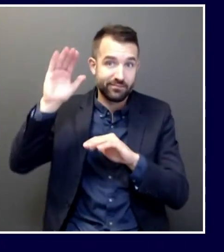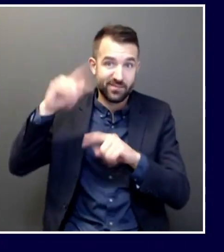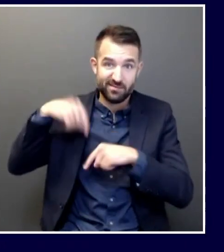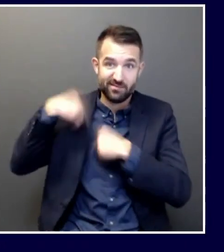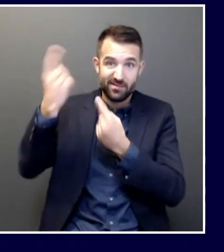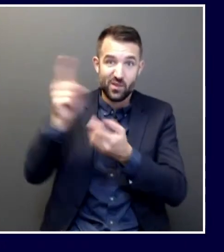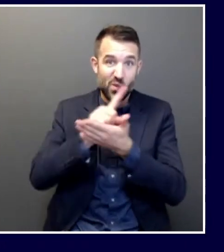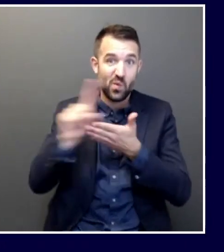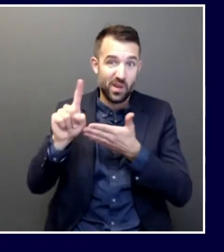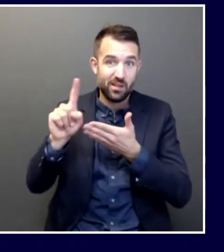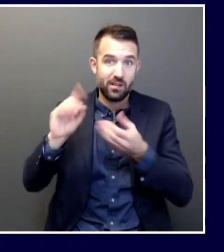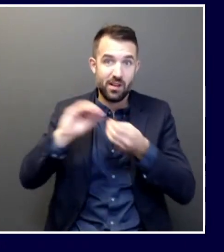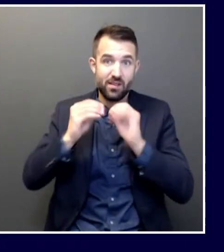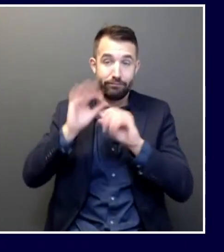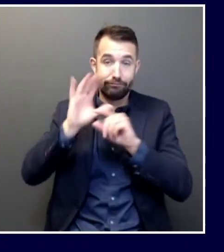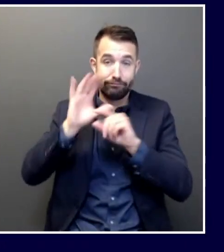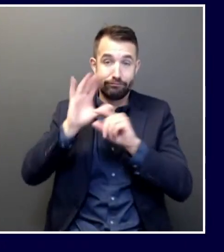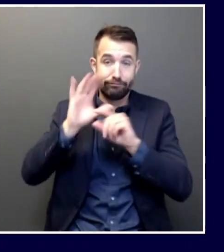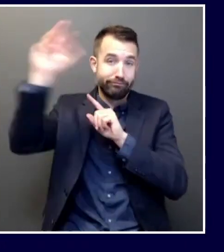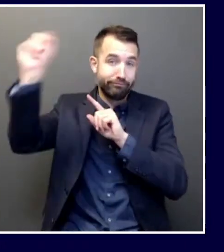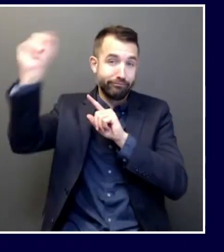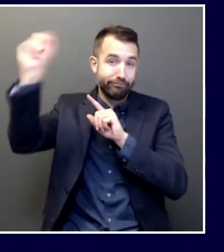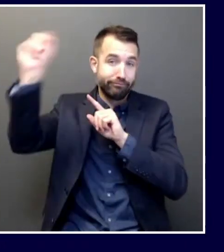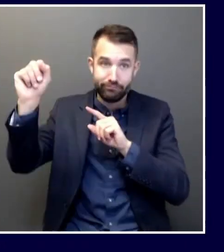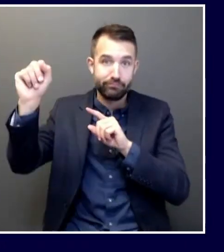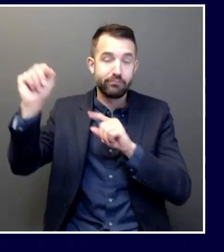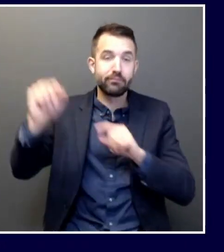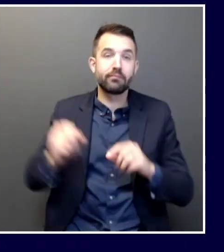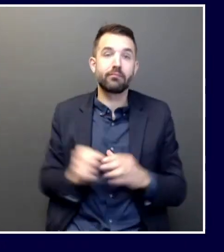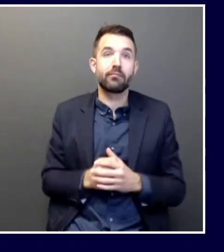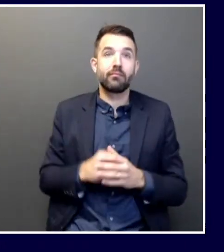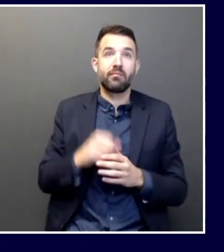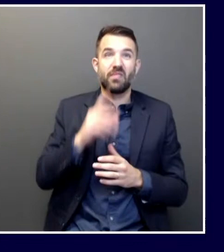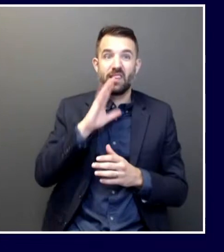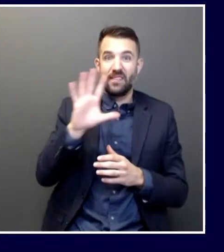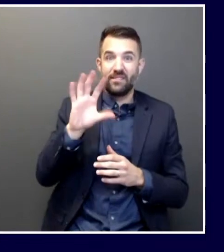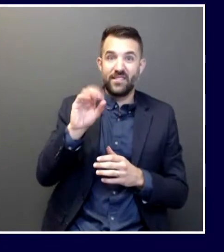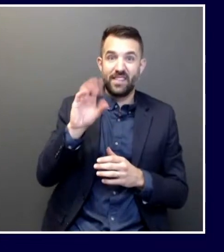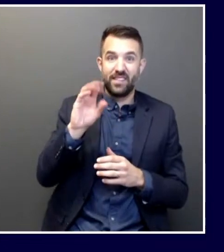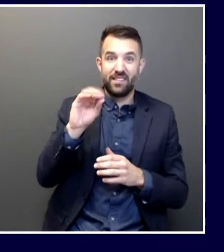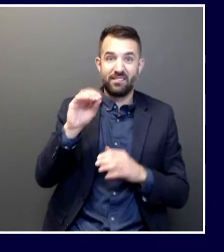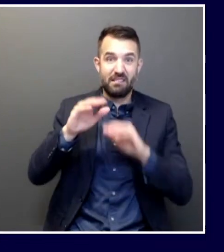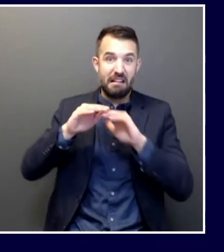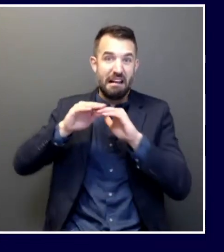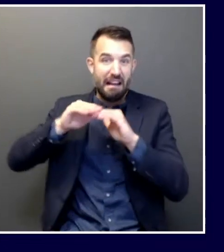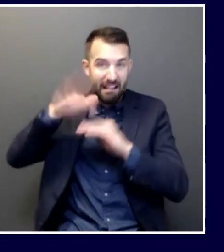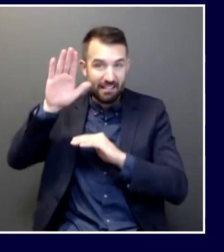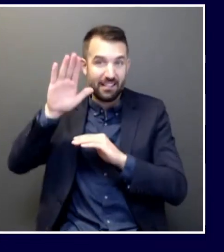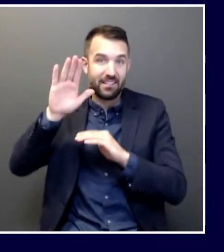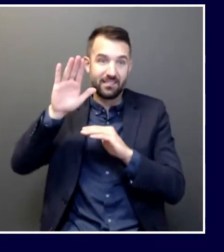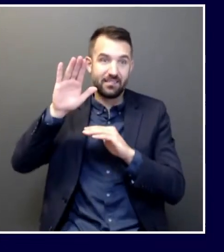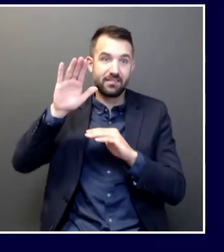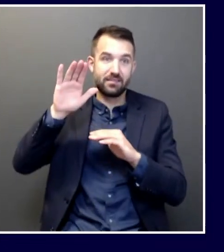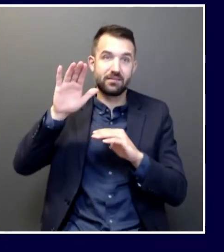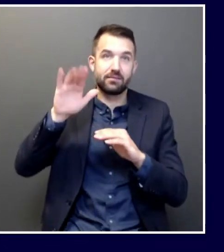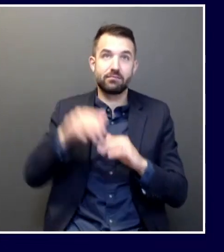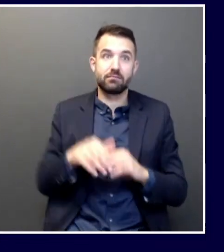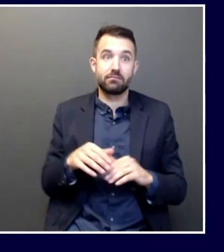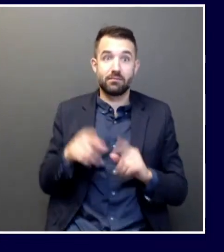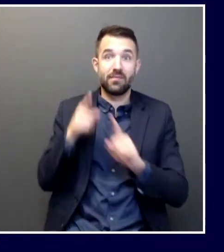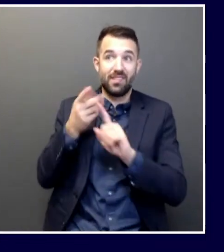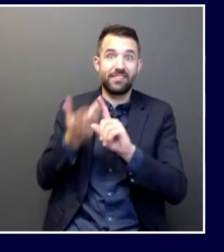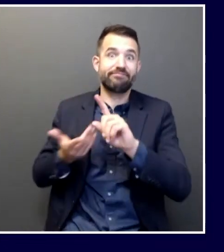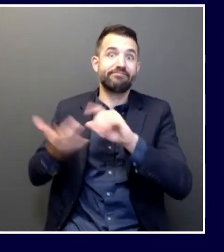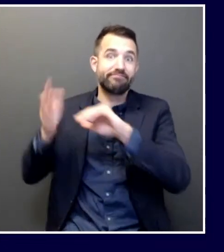that time period, in the age category 50 plus, that group has increased vaccination